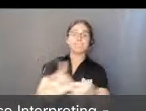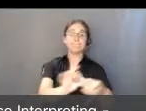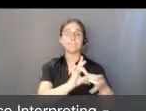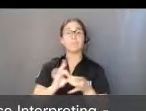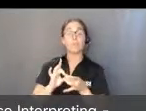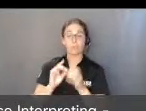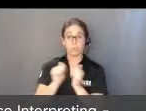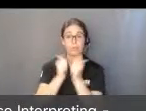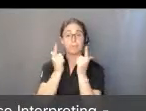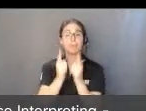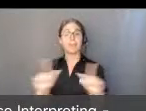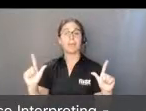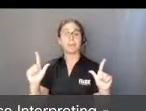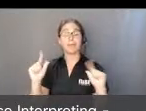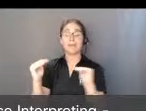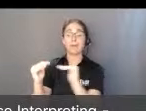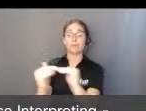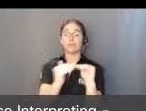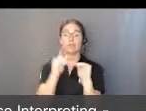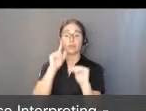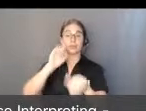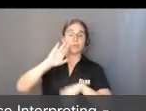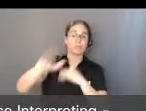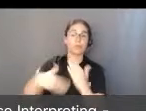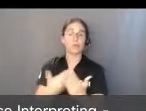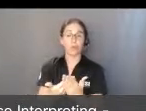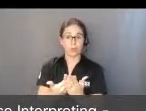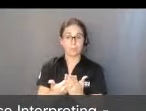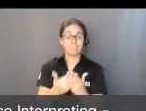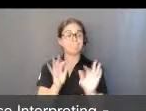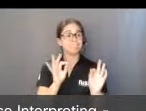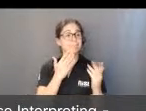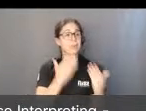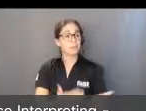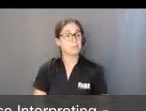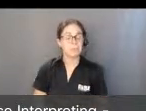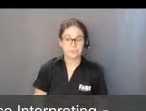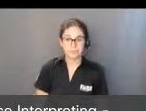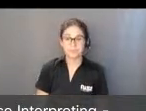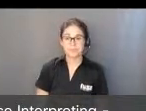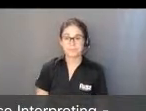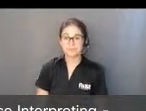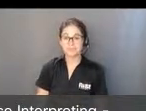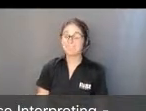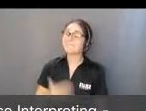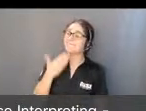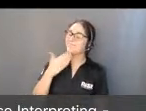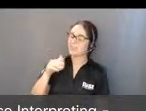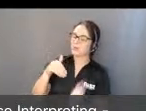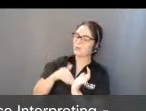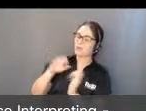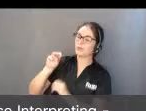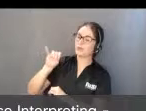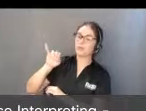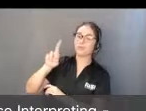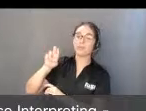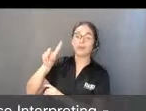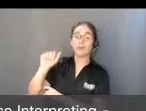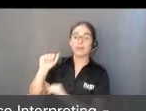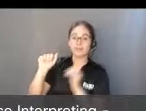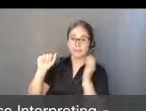indivisible, with liberty and justice for all. Thank you. Thank you, Dr. Miranda.